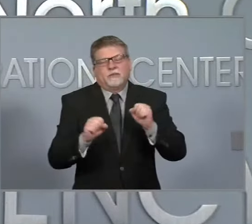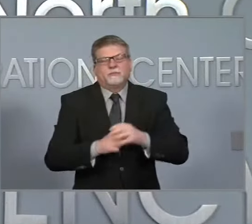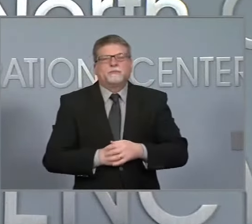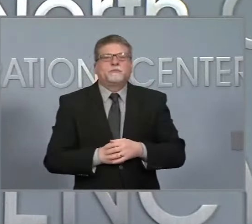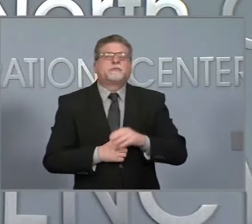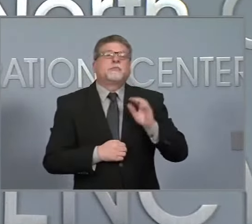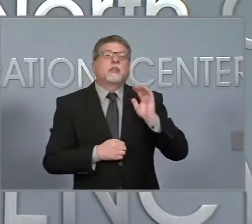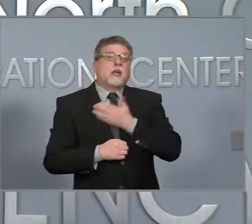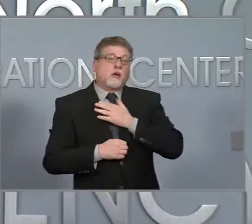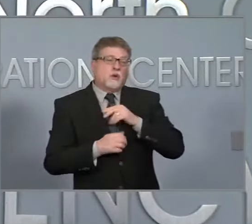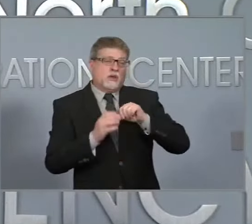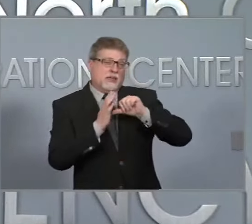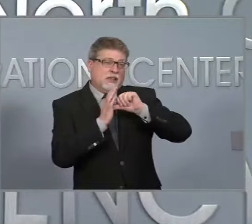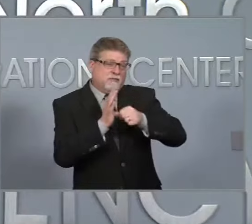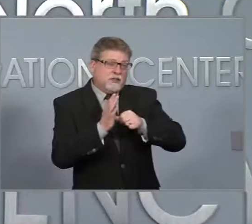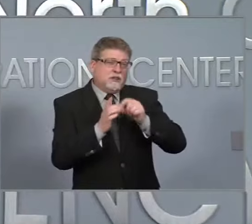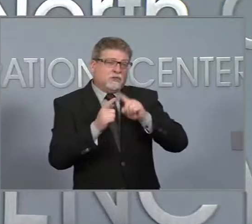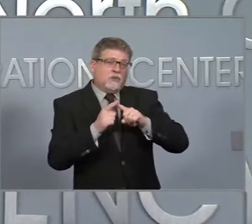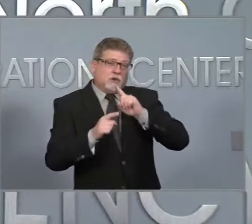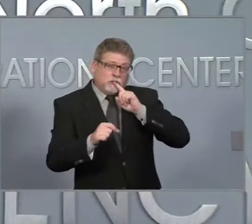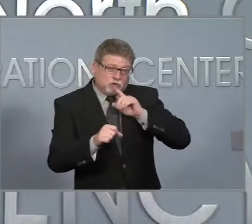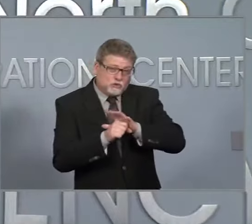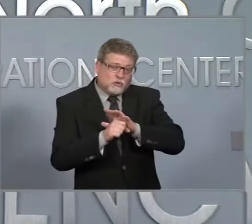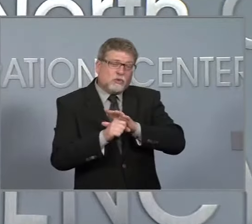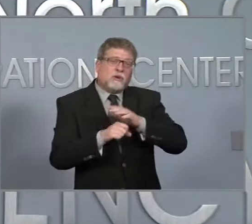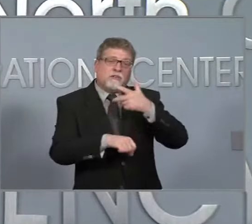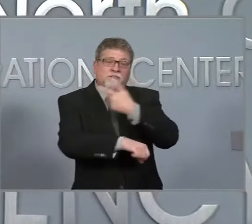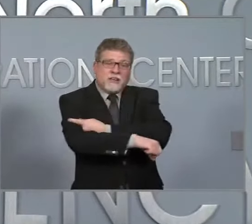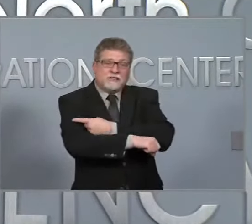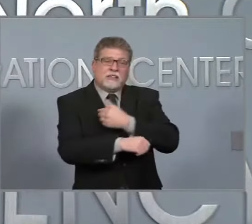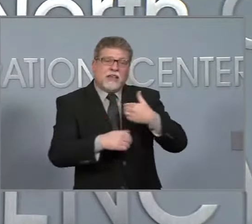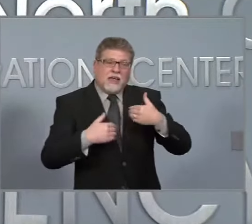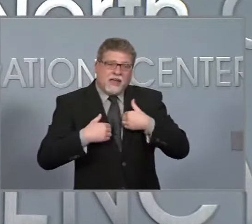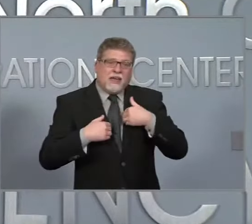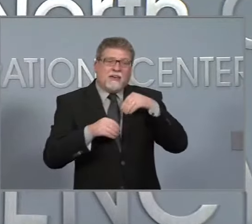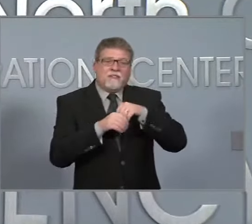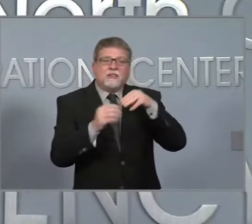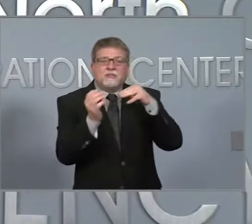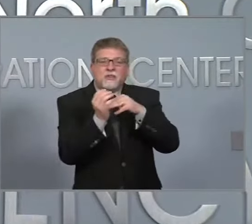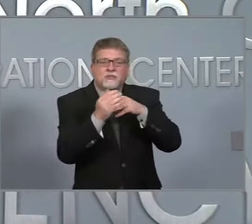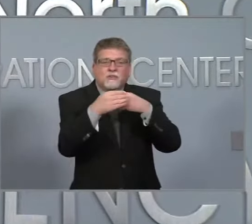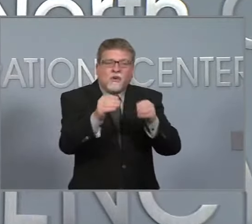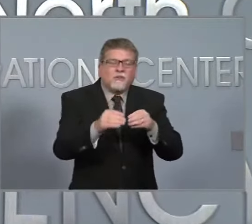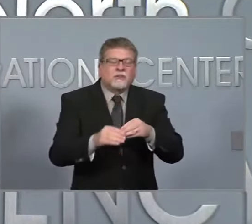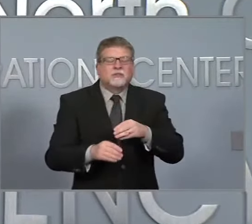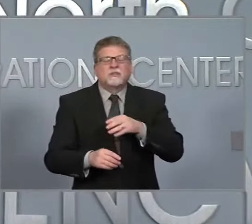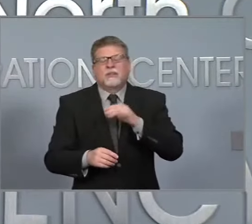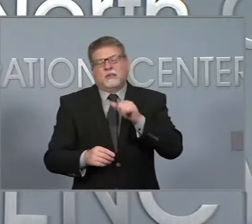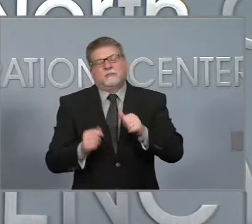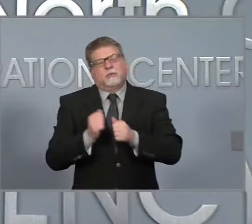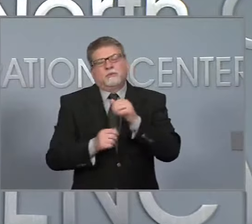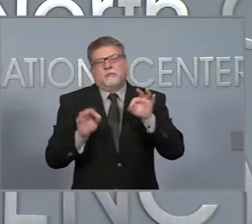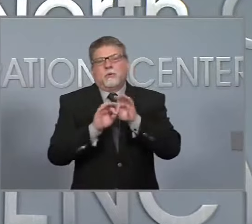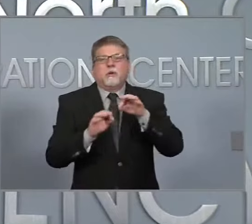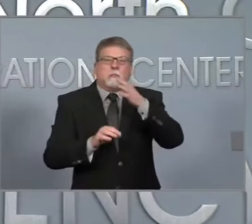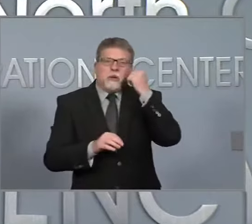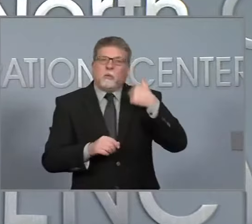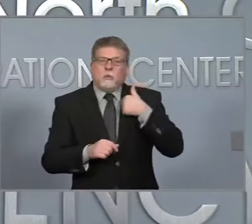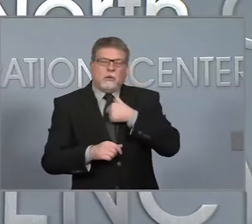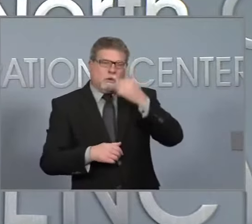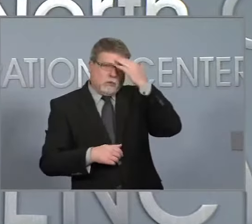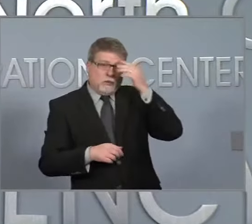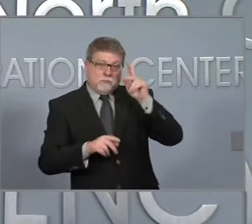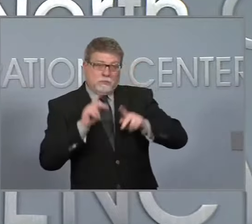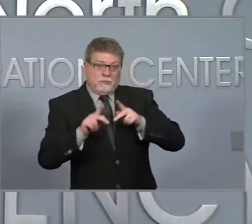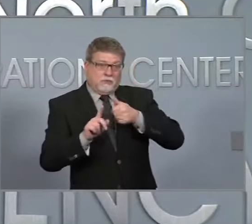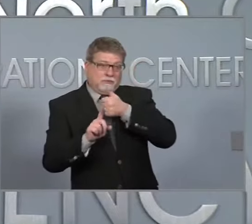that vaccines are available, especially in their doctor's offices as they have conversations, is incredibly important. And so we'll stay focused